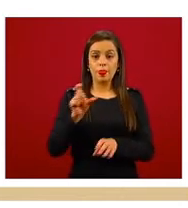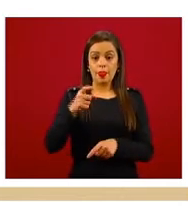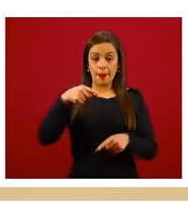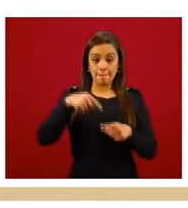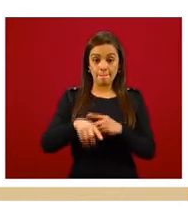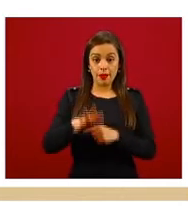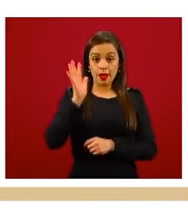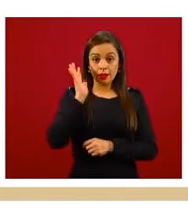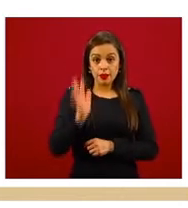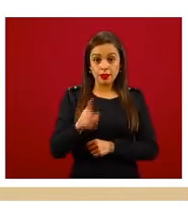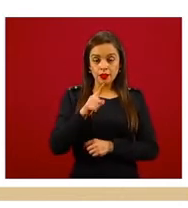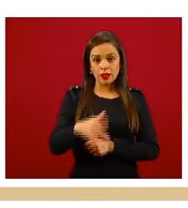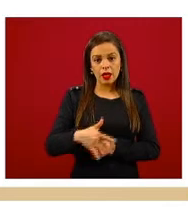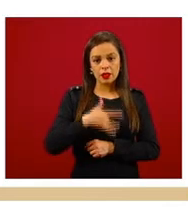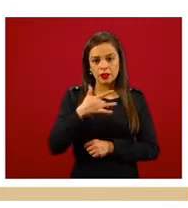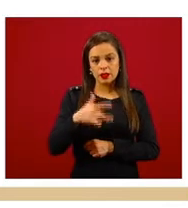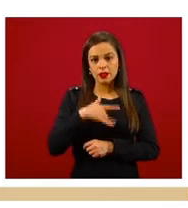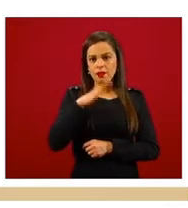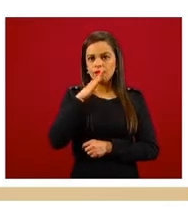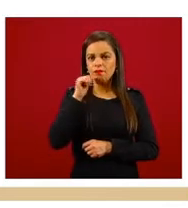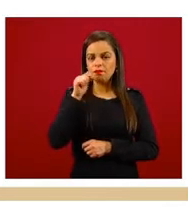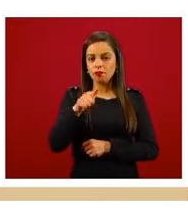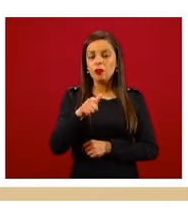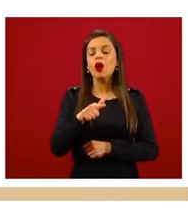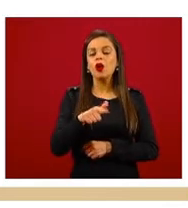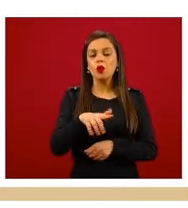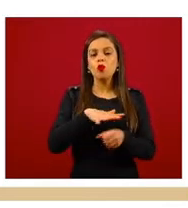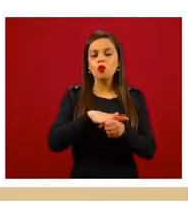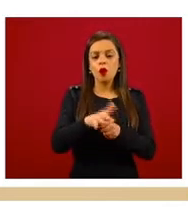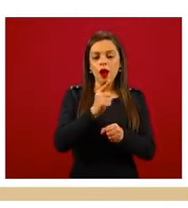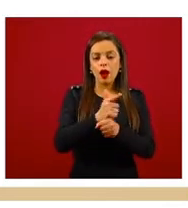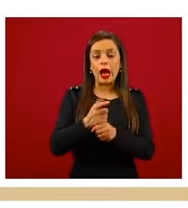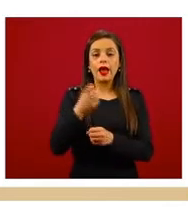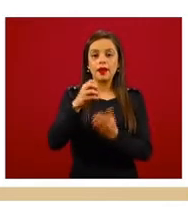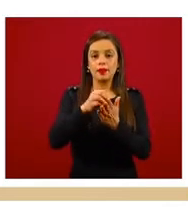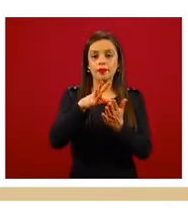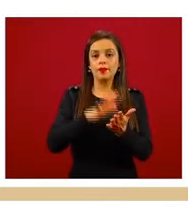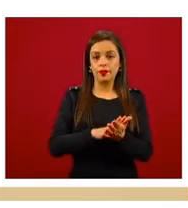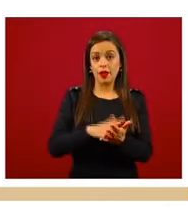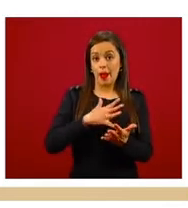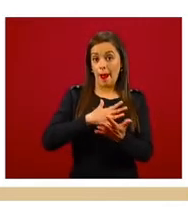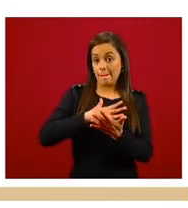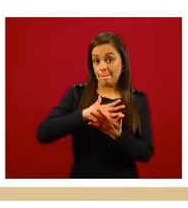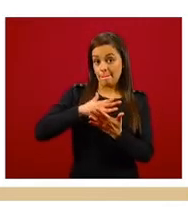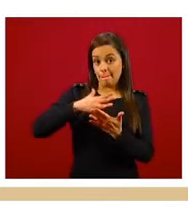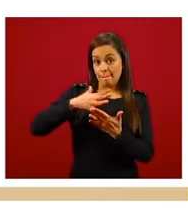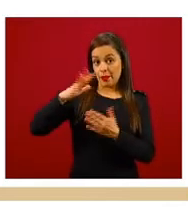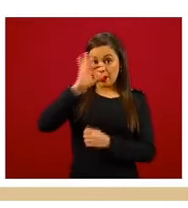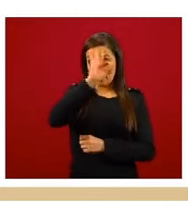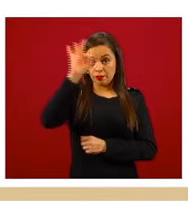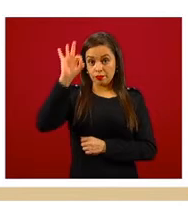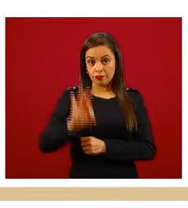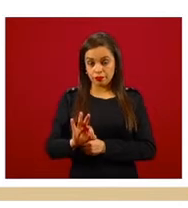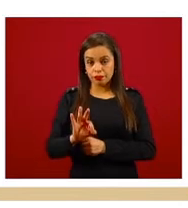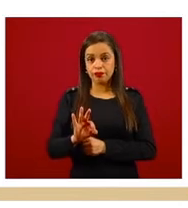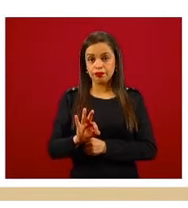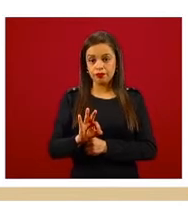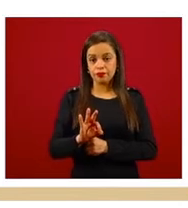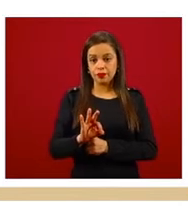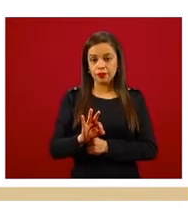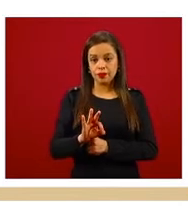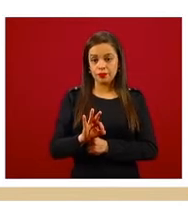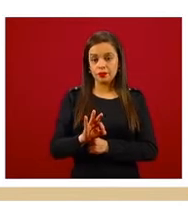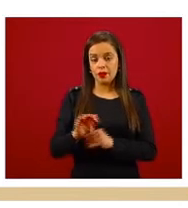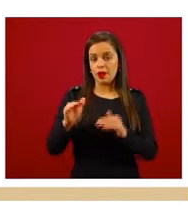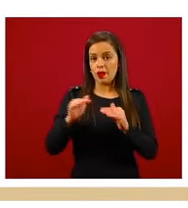11,394 groups by the time in which they were diagnosed and what was their clinical state at the time. And we can see